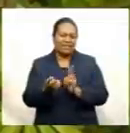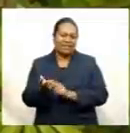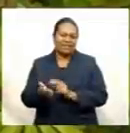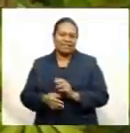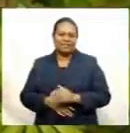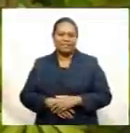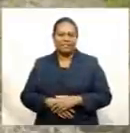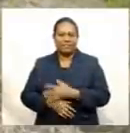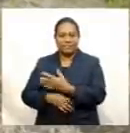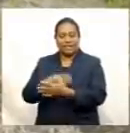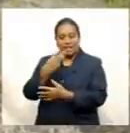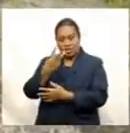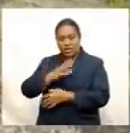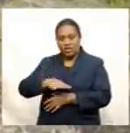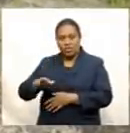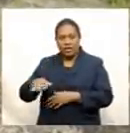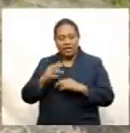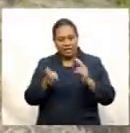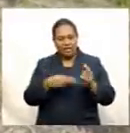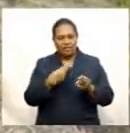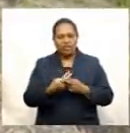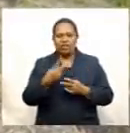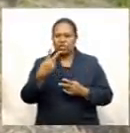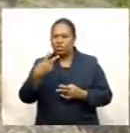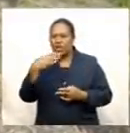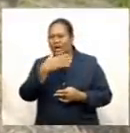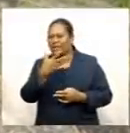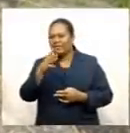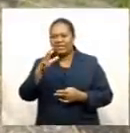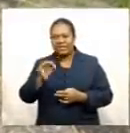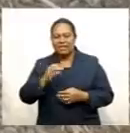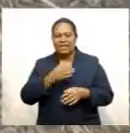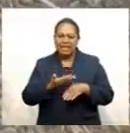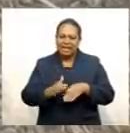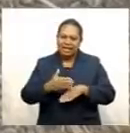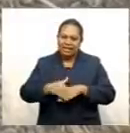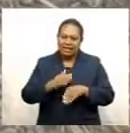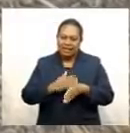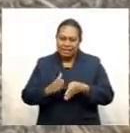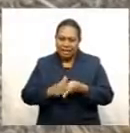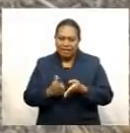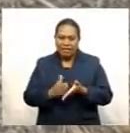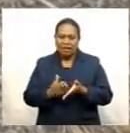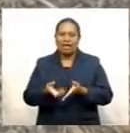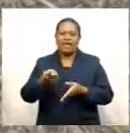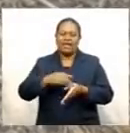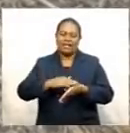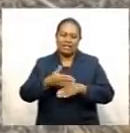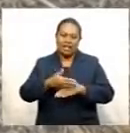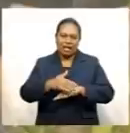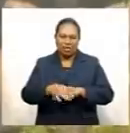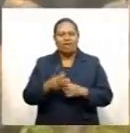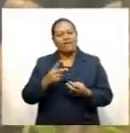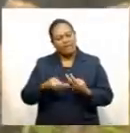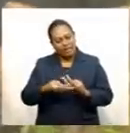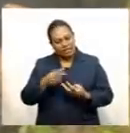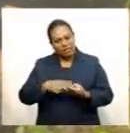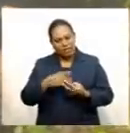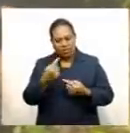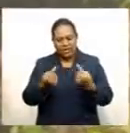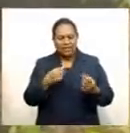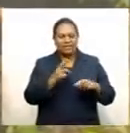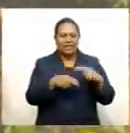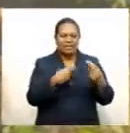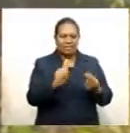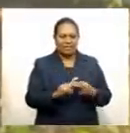If there are 3 children in the family, we plant 250 cassava on dalo tops for each child. We also plant vegetables. When FBC